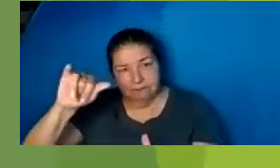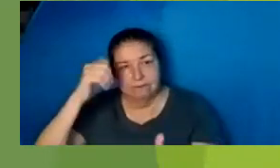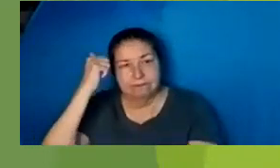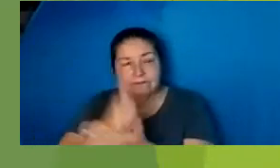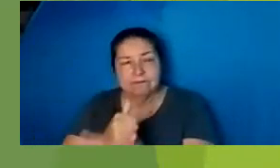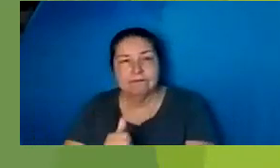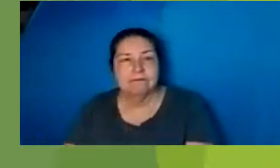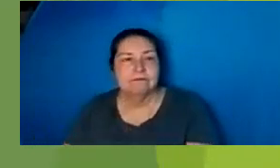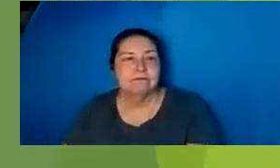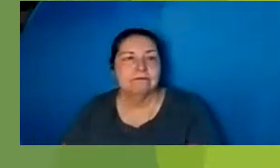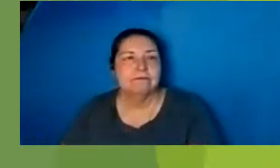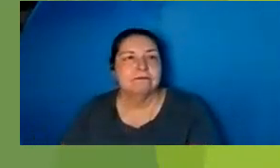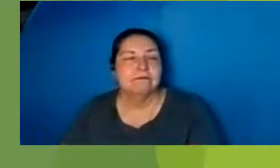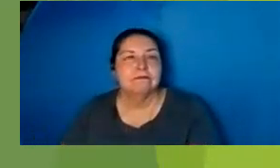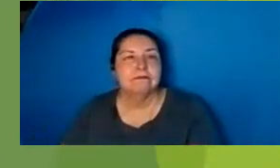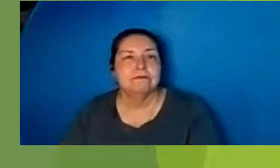Amen.